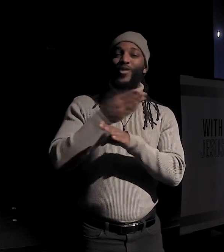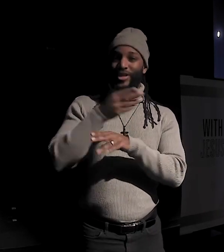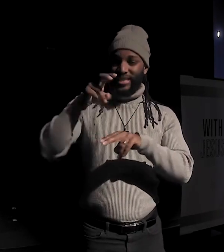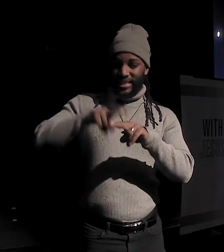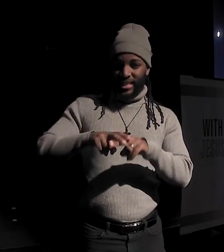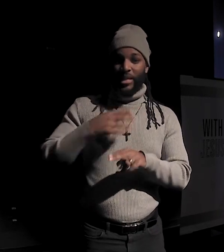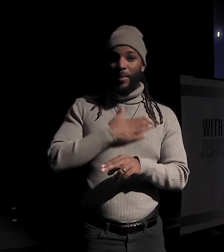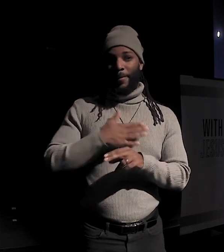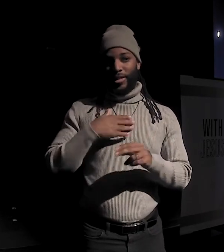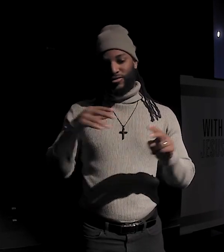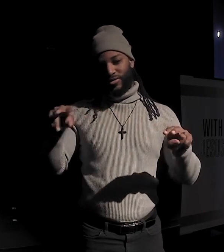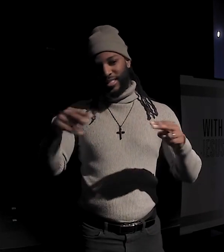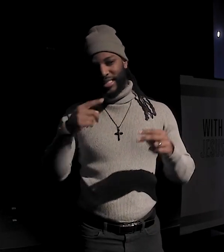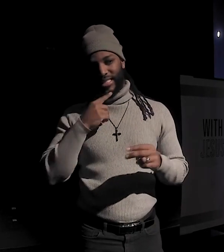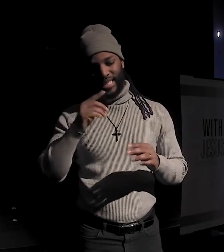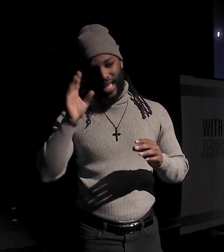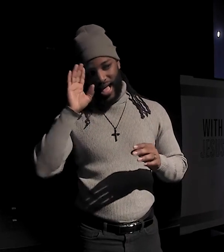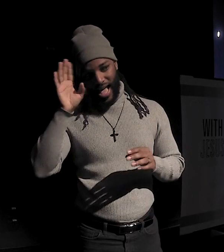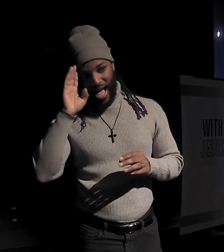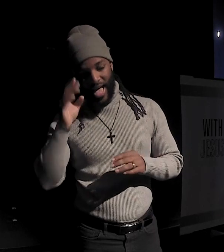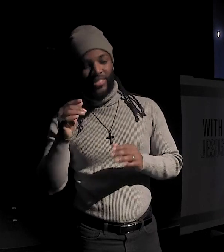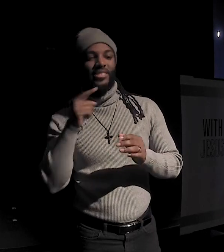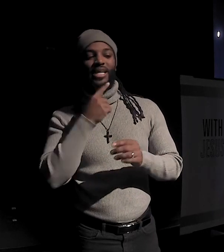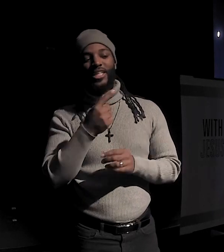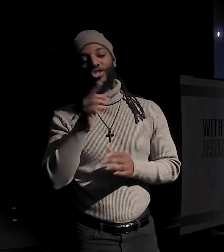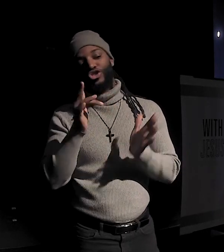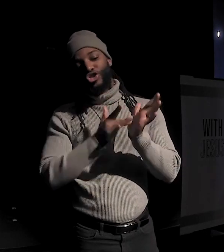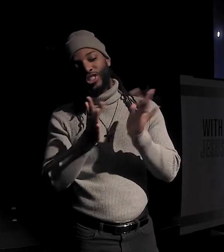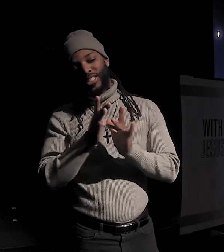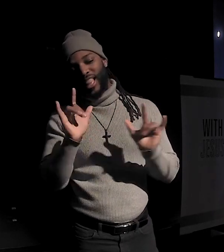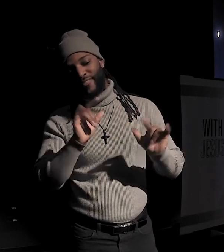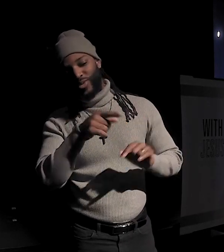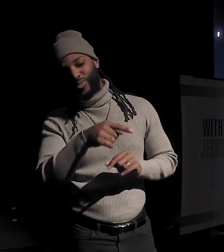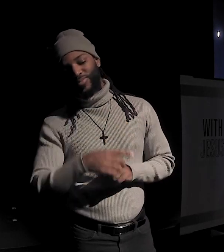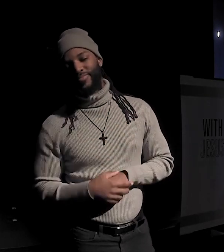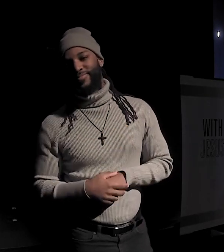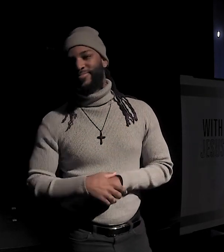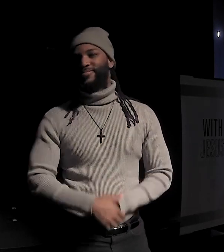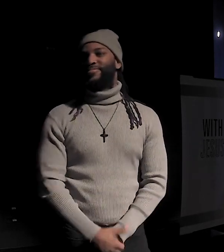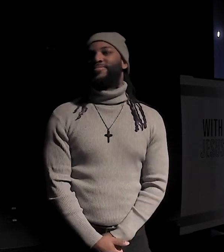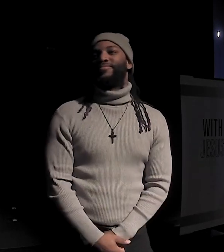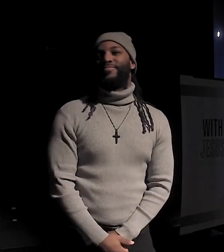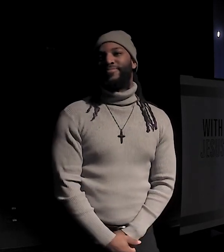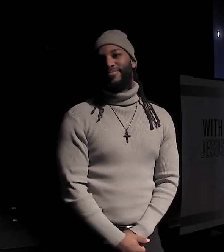seated, please turn to your side and tell somebody there that Jesus loves them.